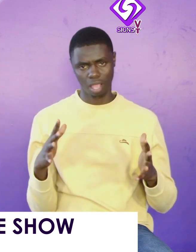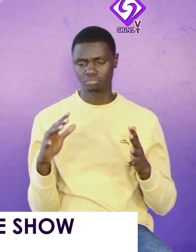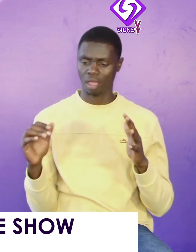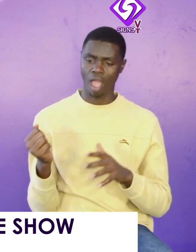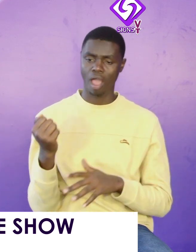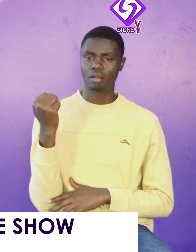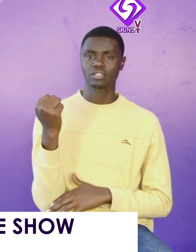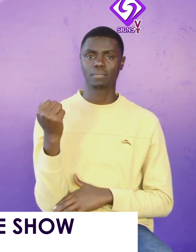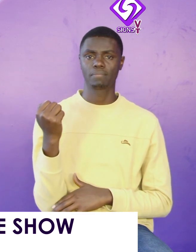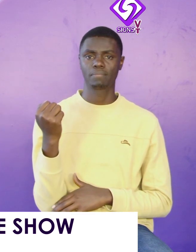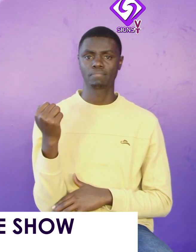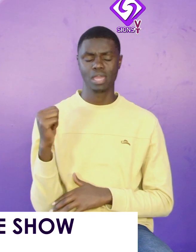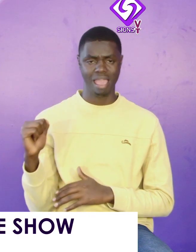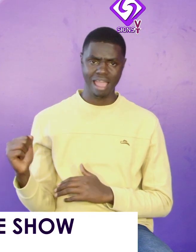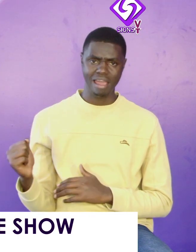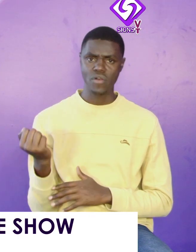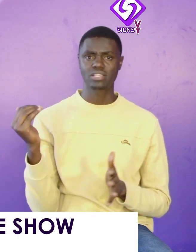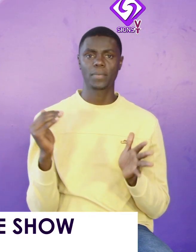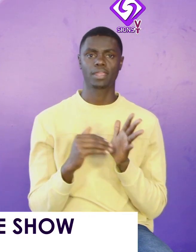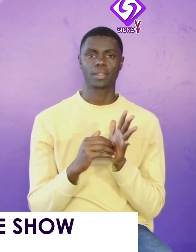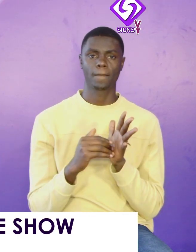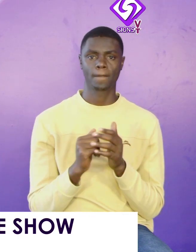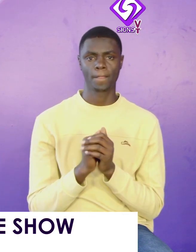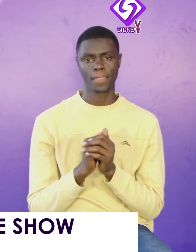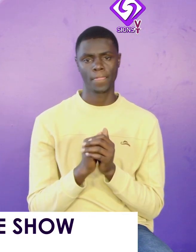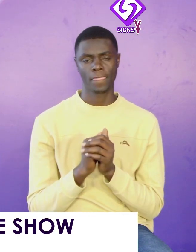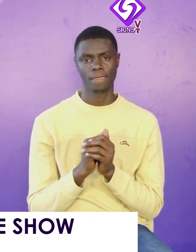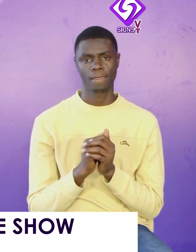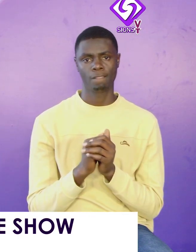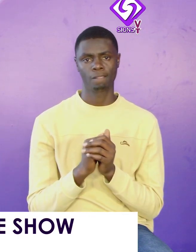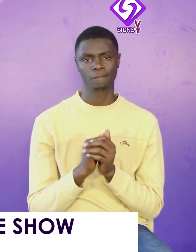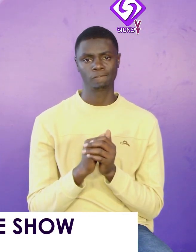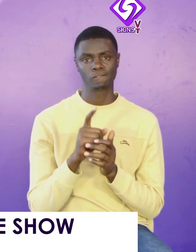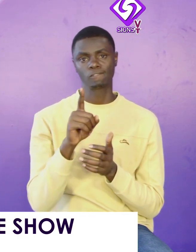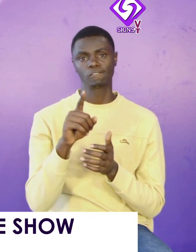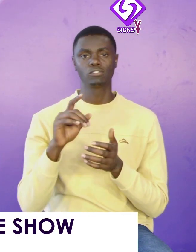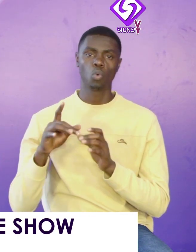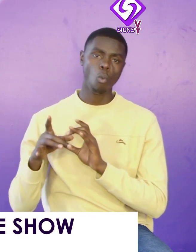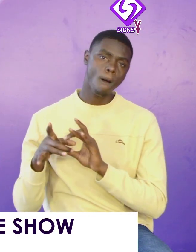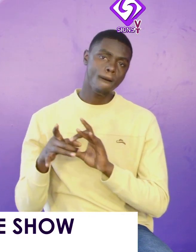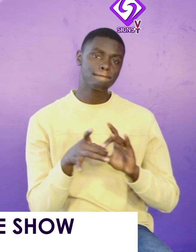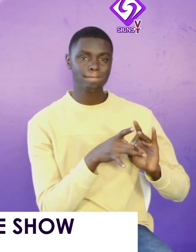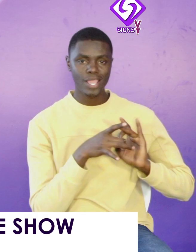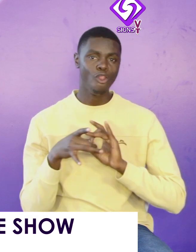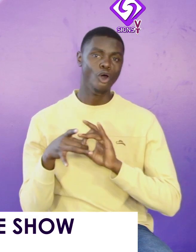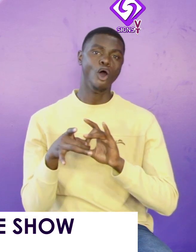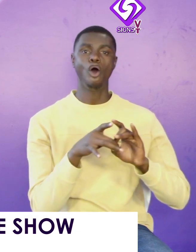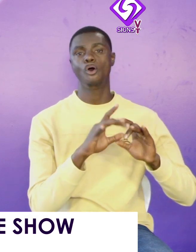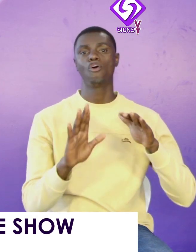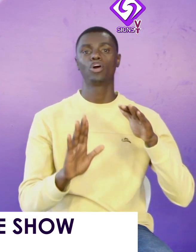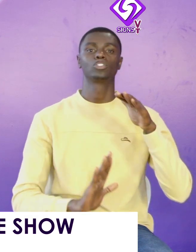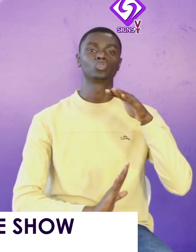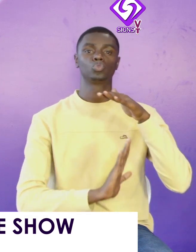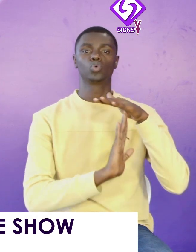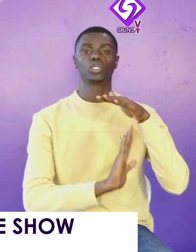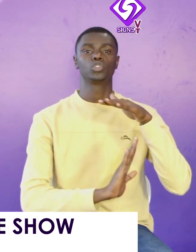up. Rise up again. You belong to a superior,